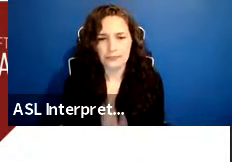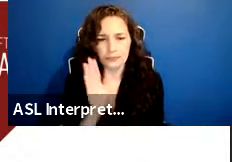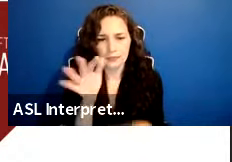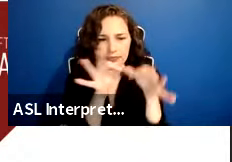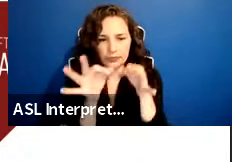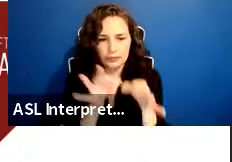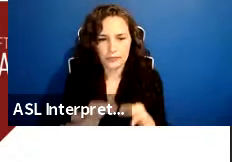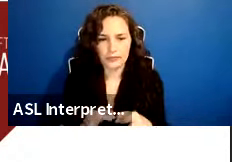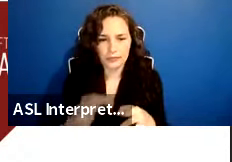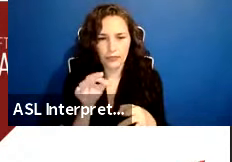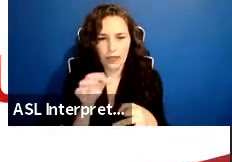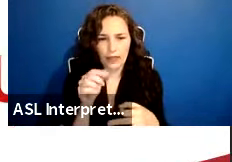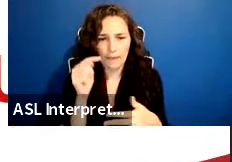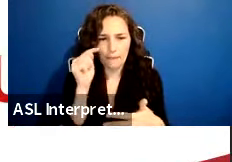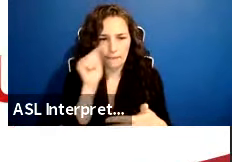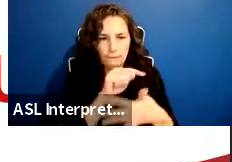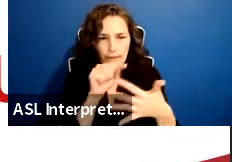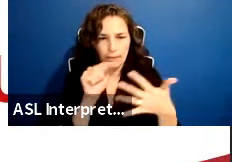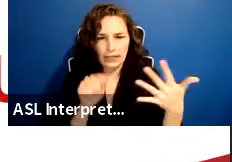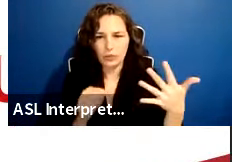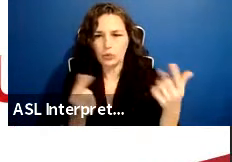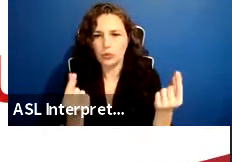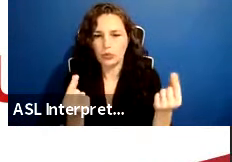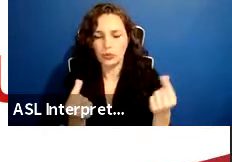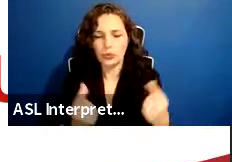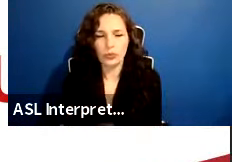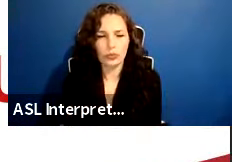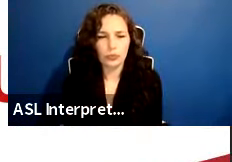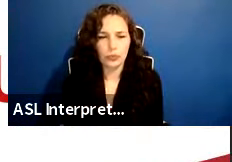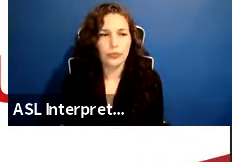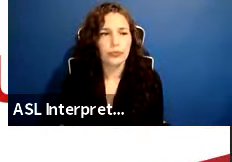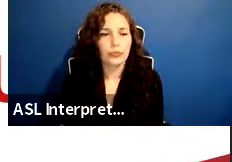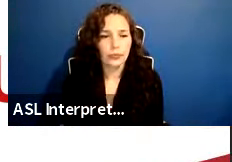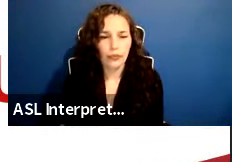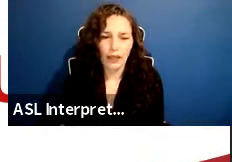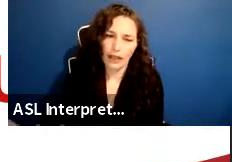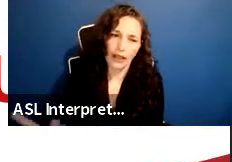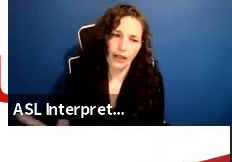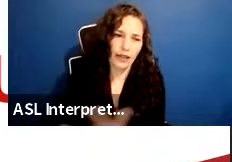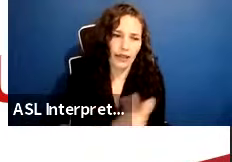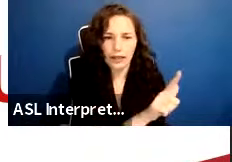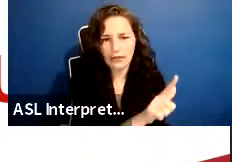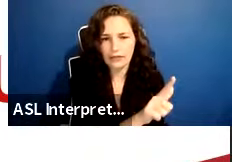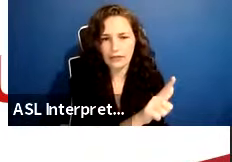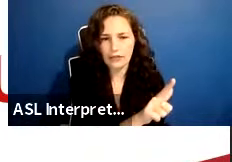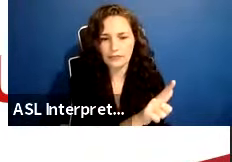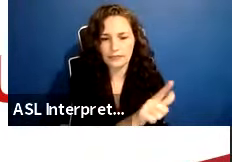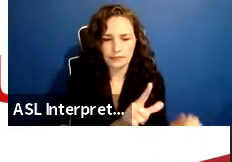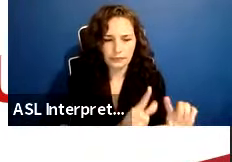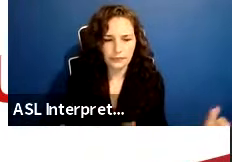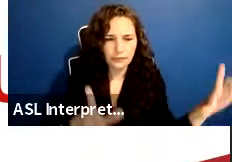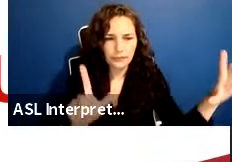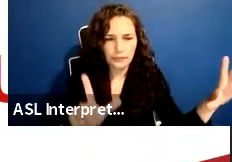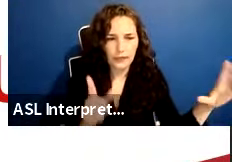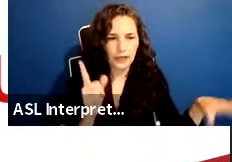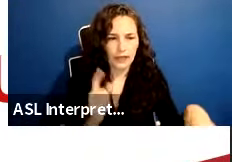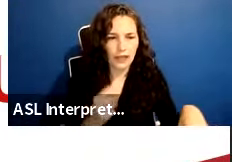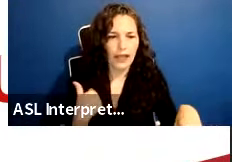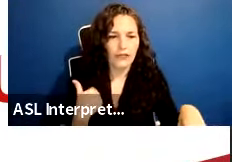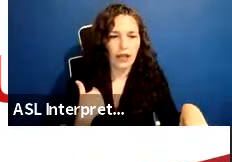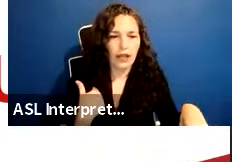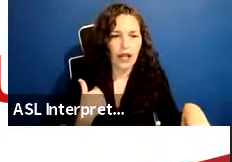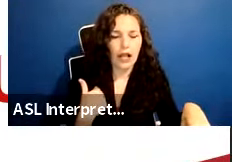of these buttons right now, step by step. So in the far left, bottom left corner, we have the audio and video